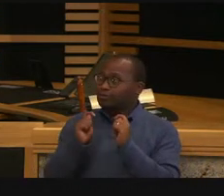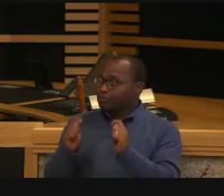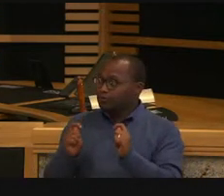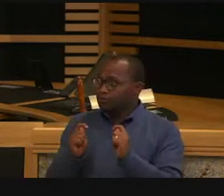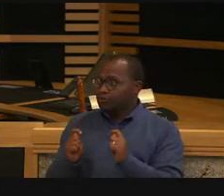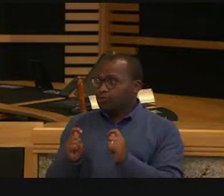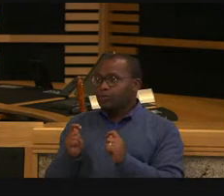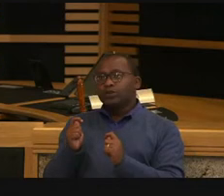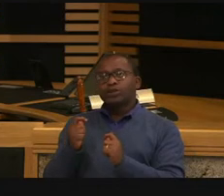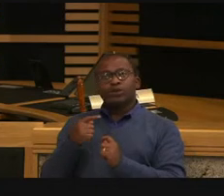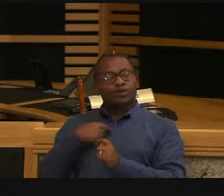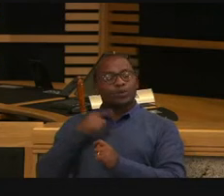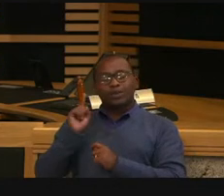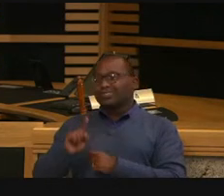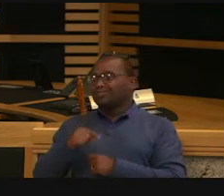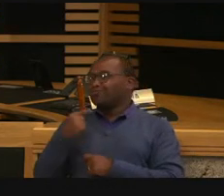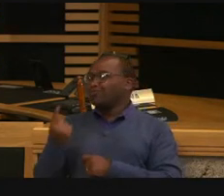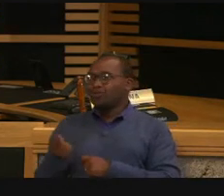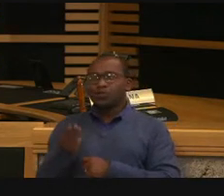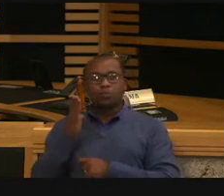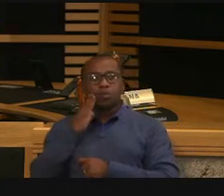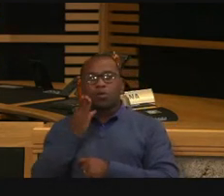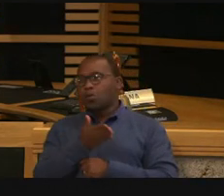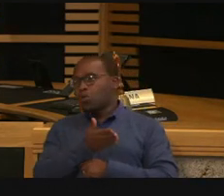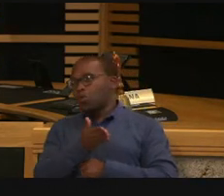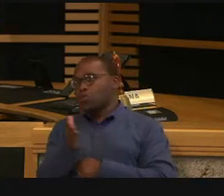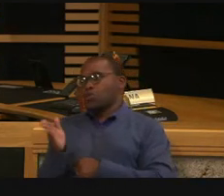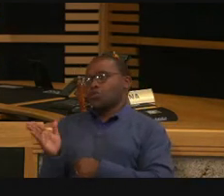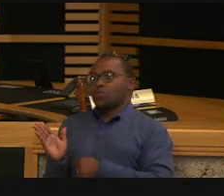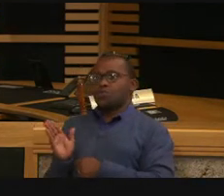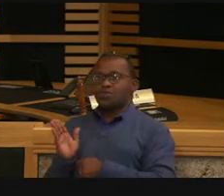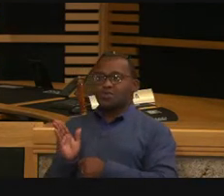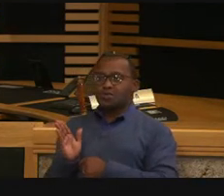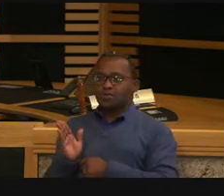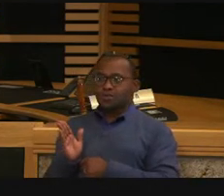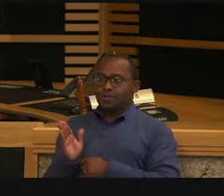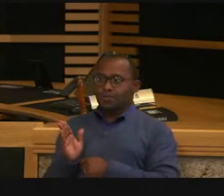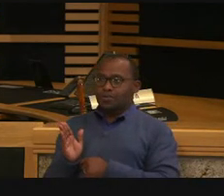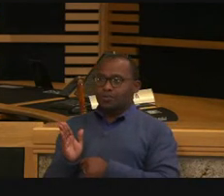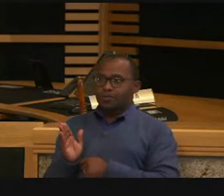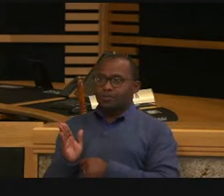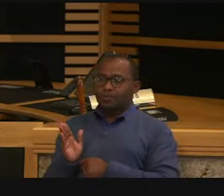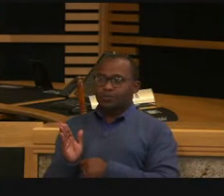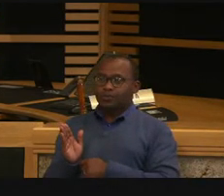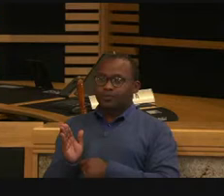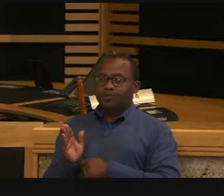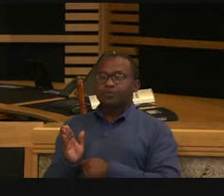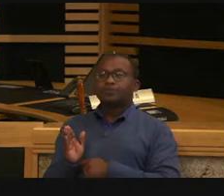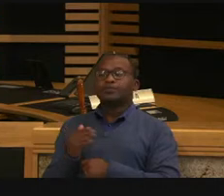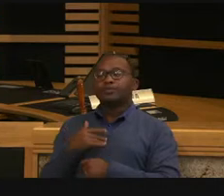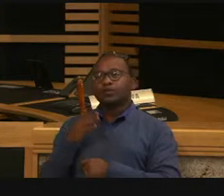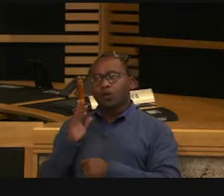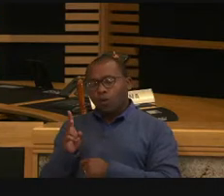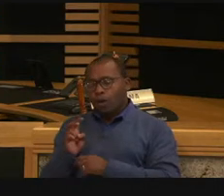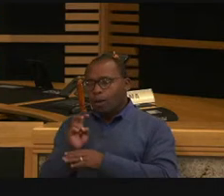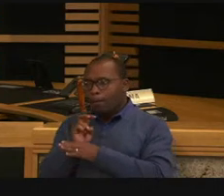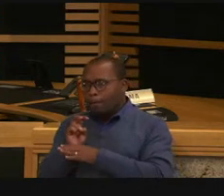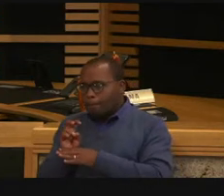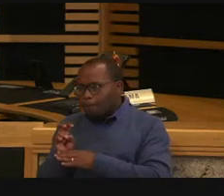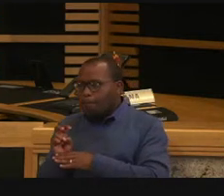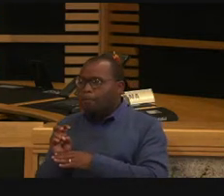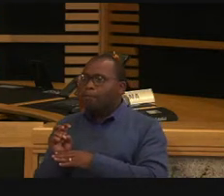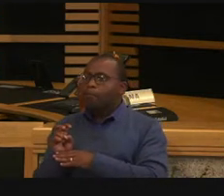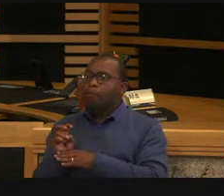house, but continue management plan that has been developed. We'll closely monitor by Portugal